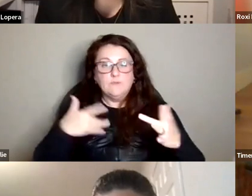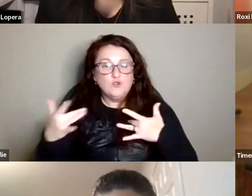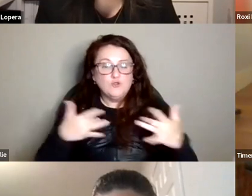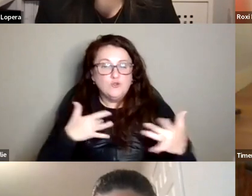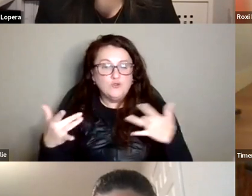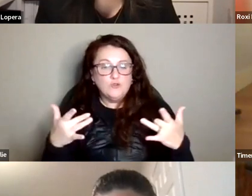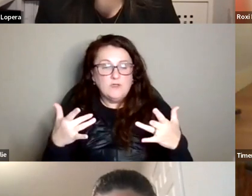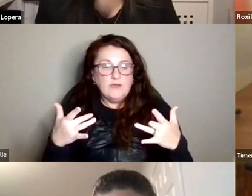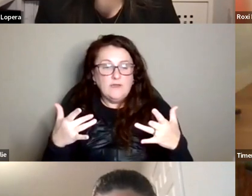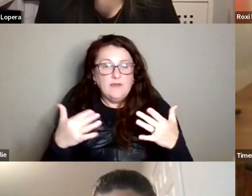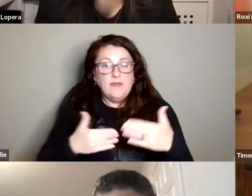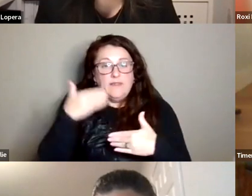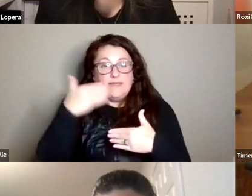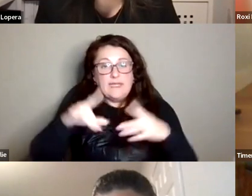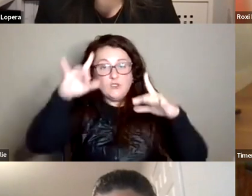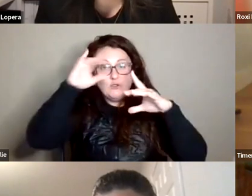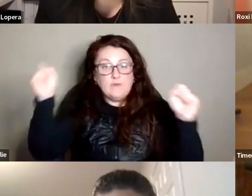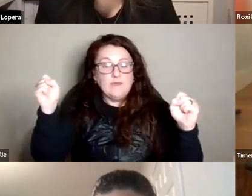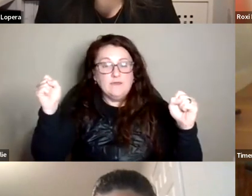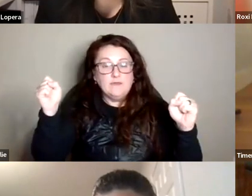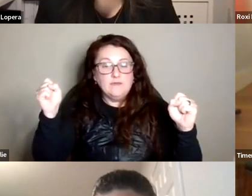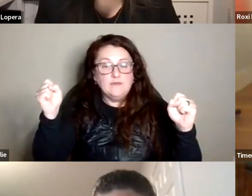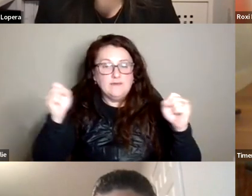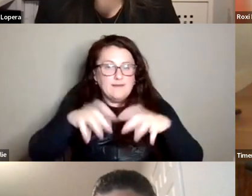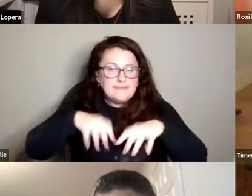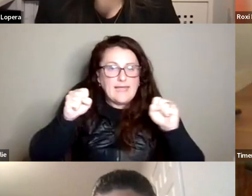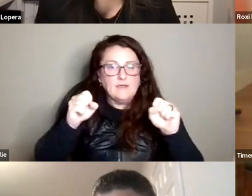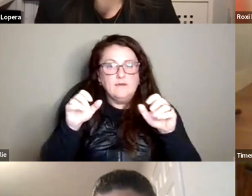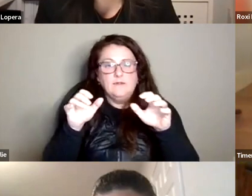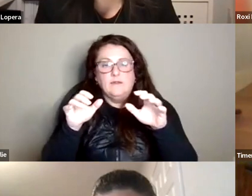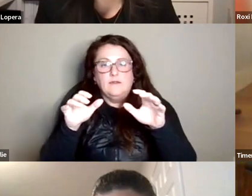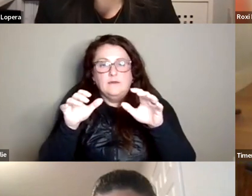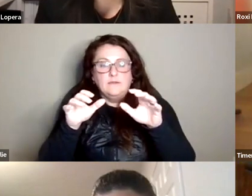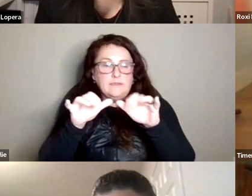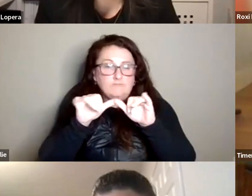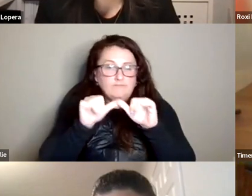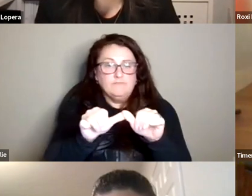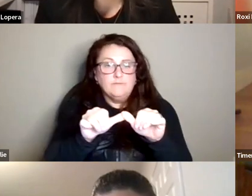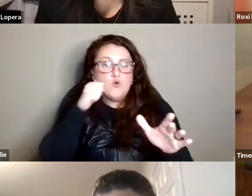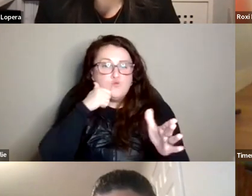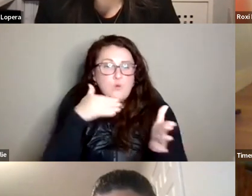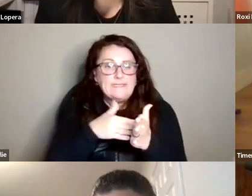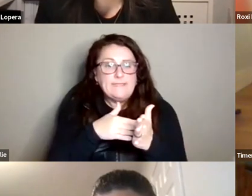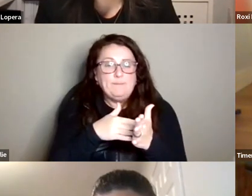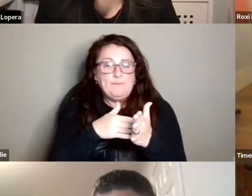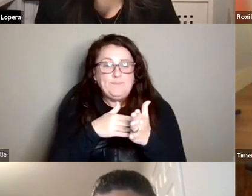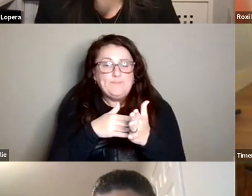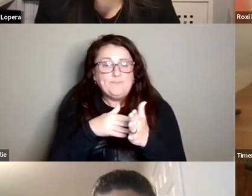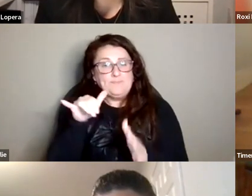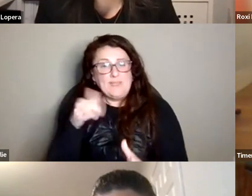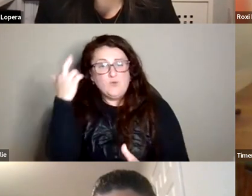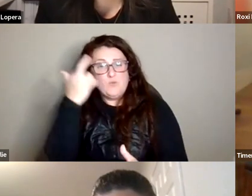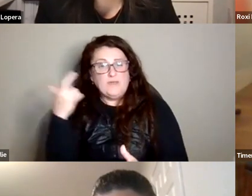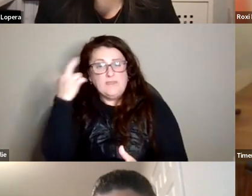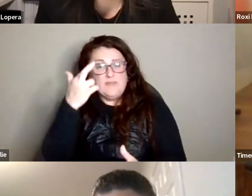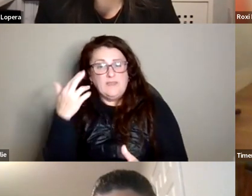the next superintendent has to be willing to tackle systemic racism. It is the reason that we